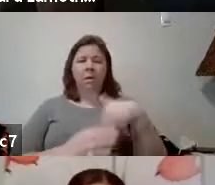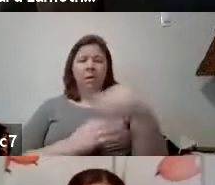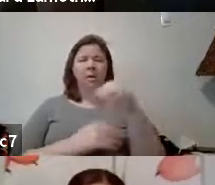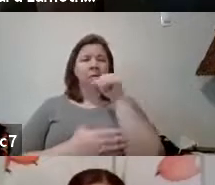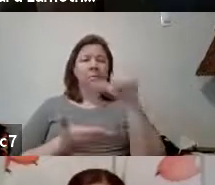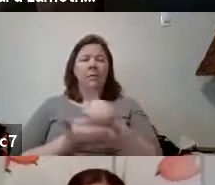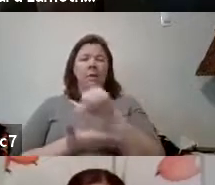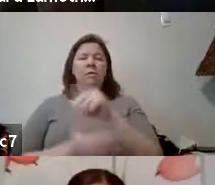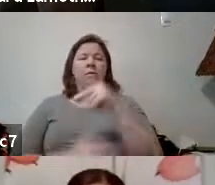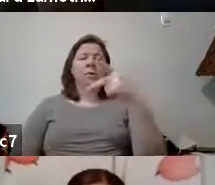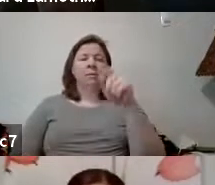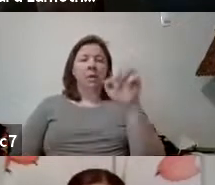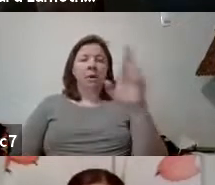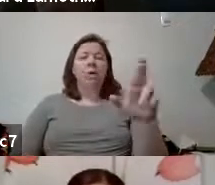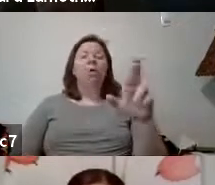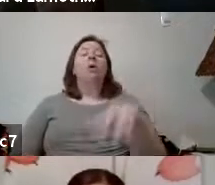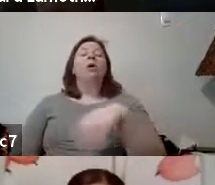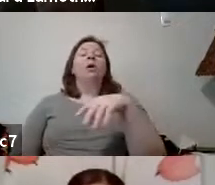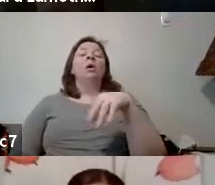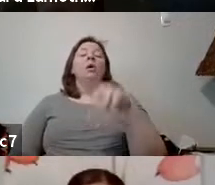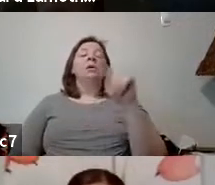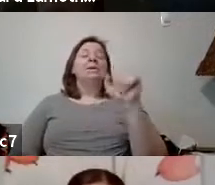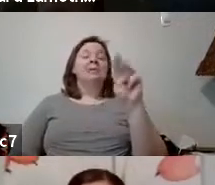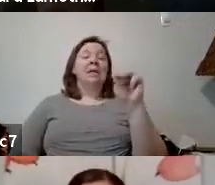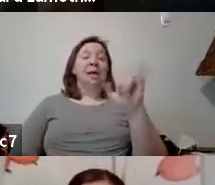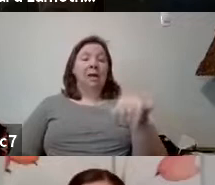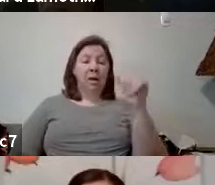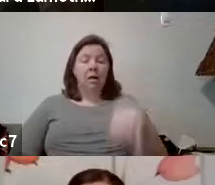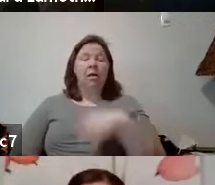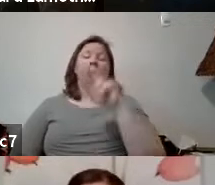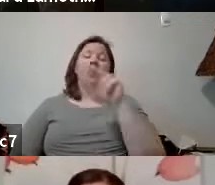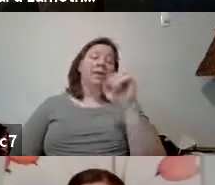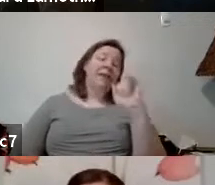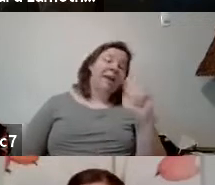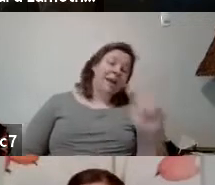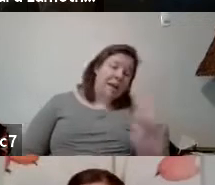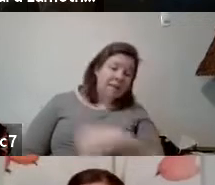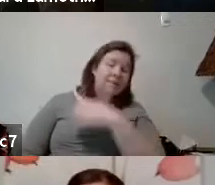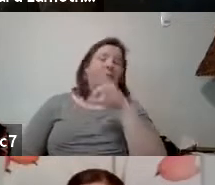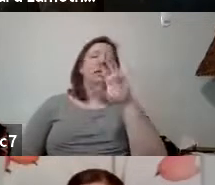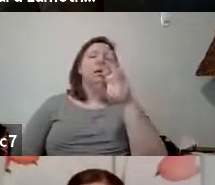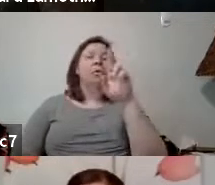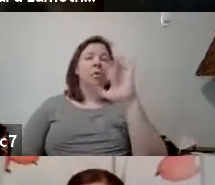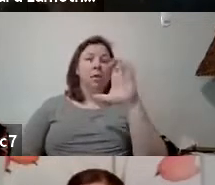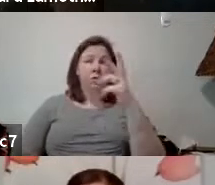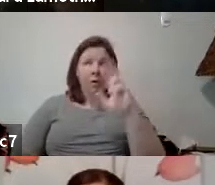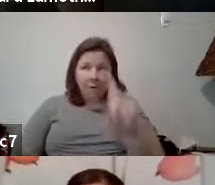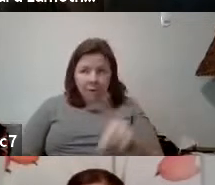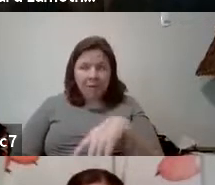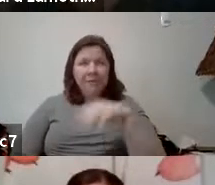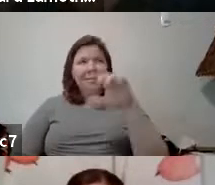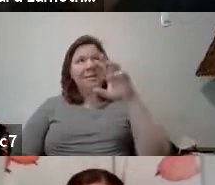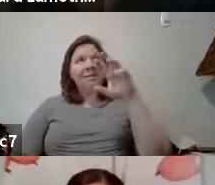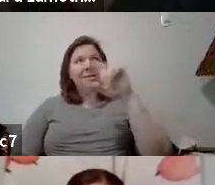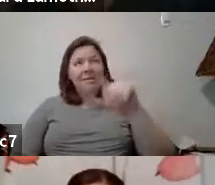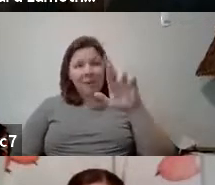Peter Sester, Tanya, Nate Harris, welcome. Richard Tavares, welcome. Zarika, welcome.